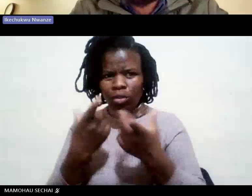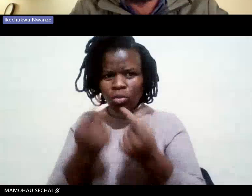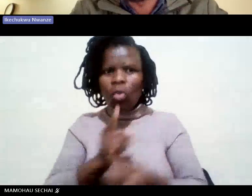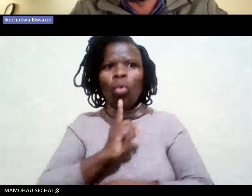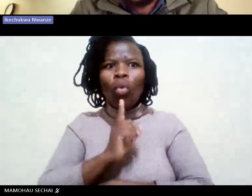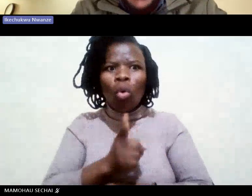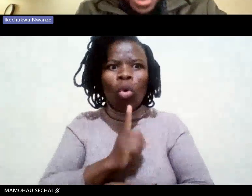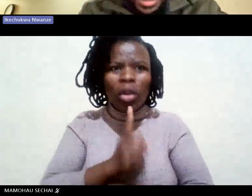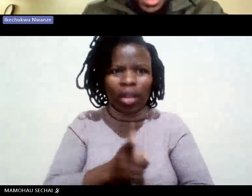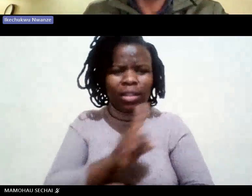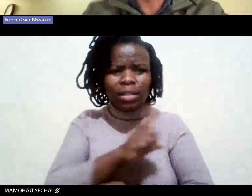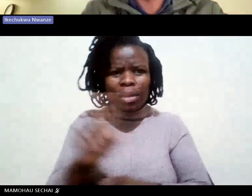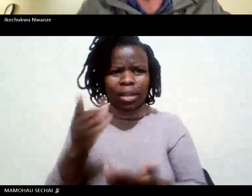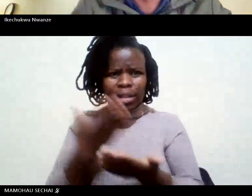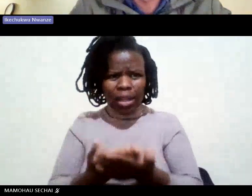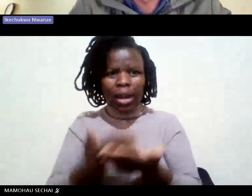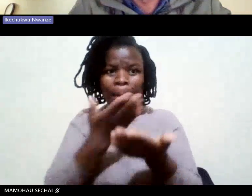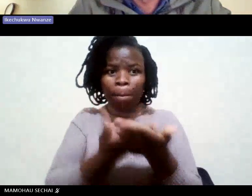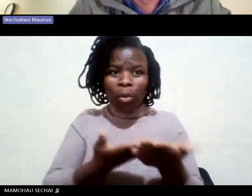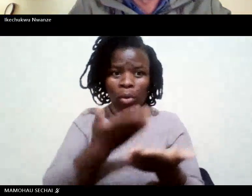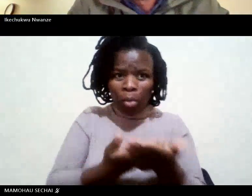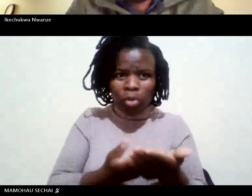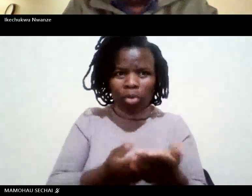changes that will help. Yeah.